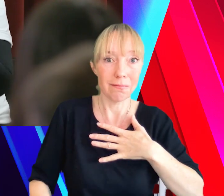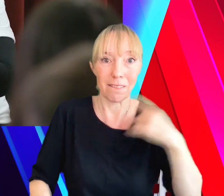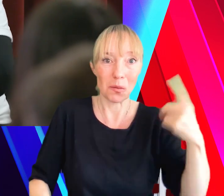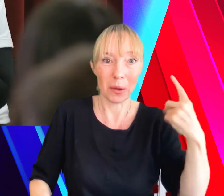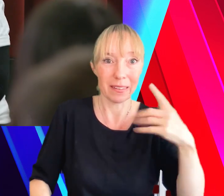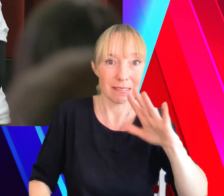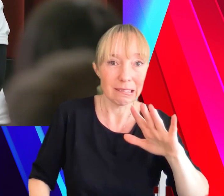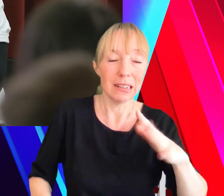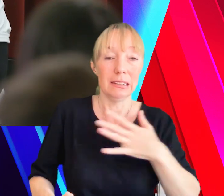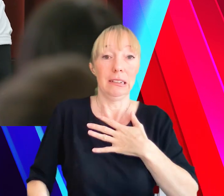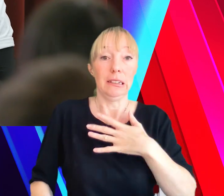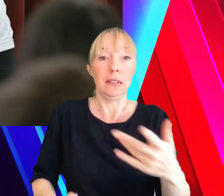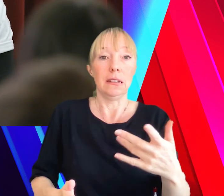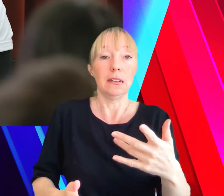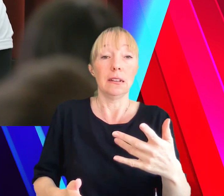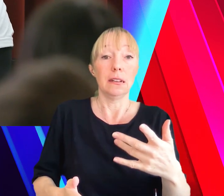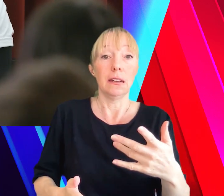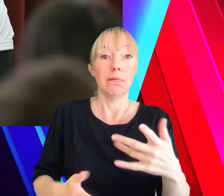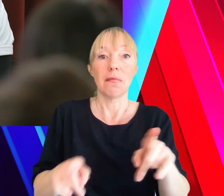who has that